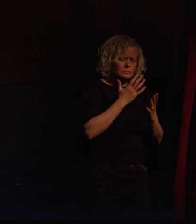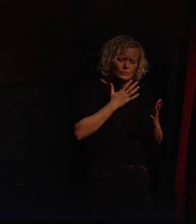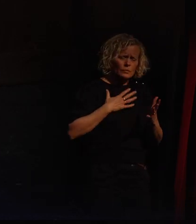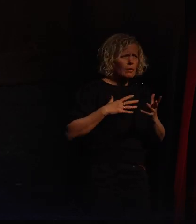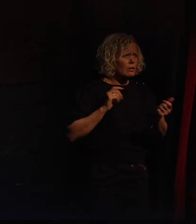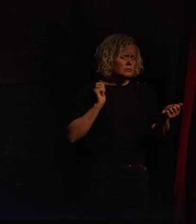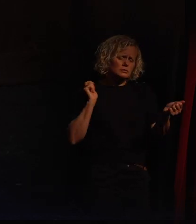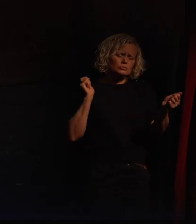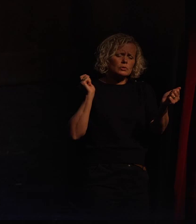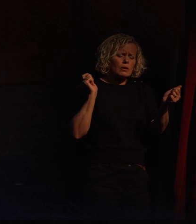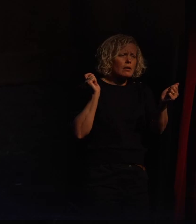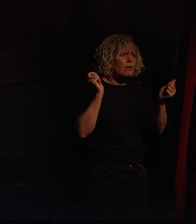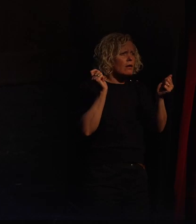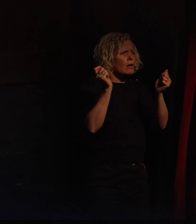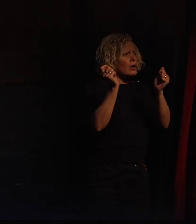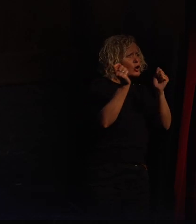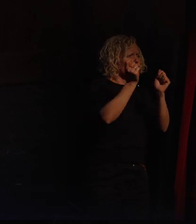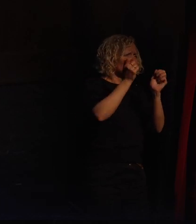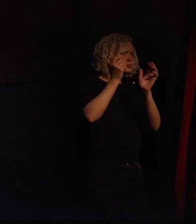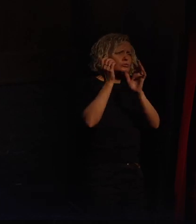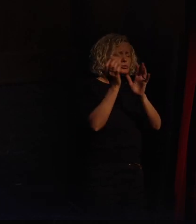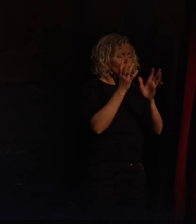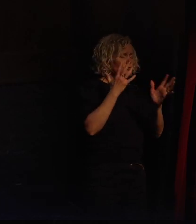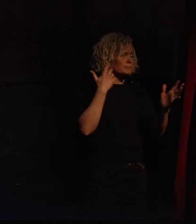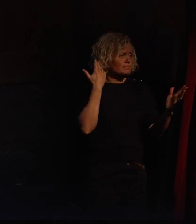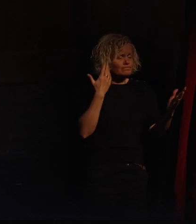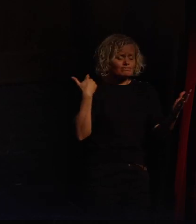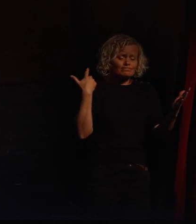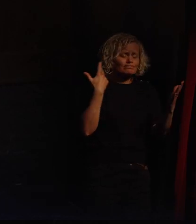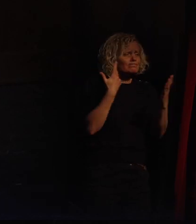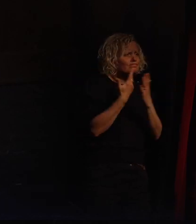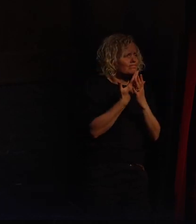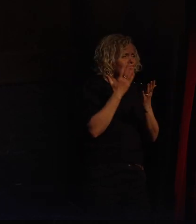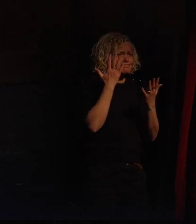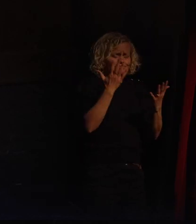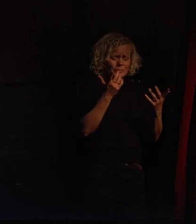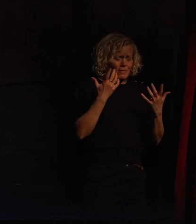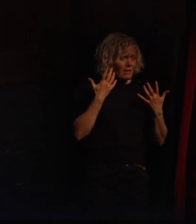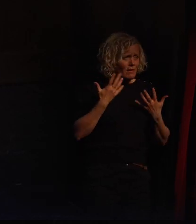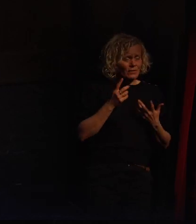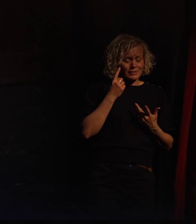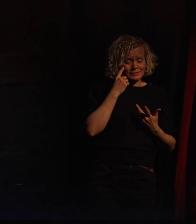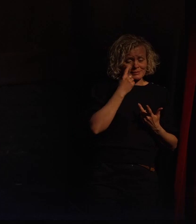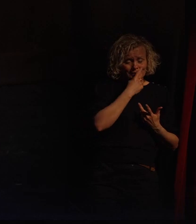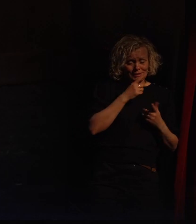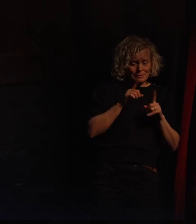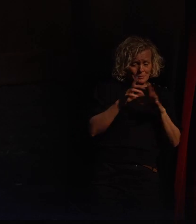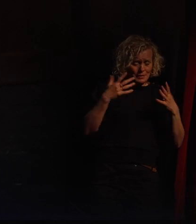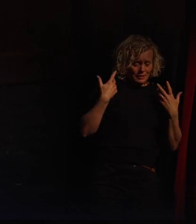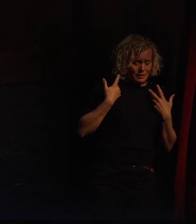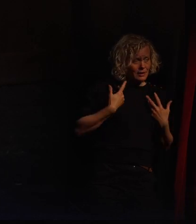are blowing wild and free. You ain't seen nothing like